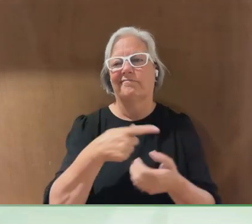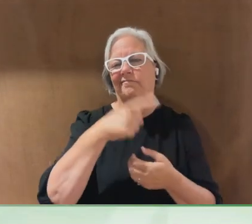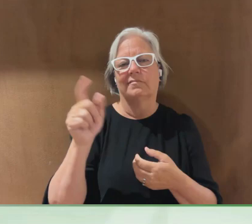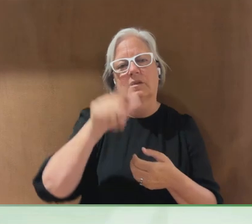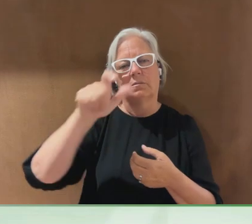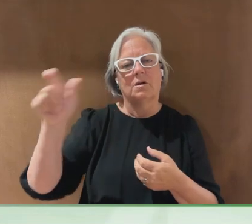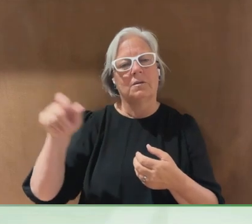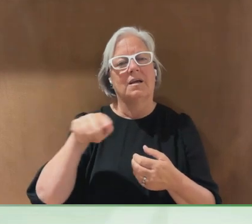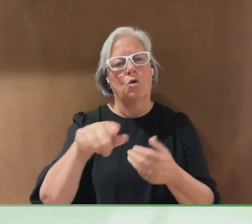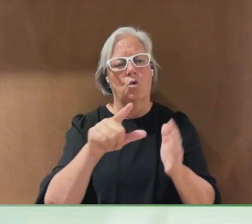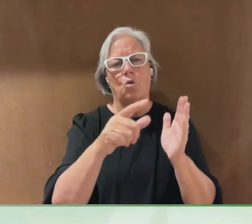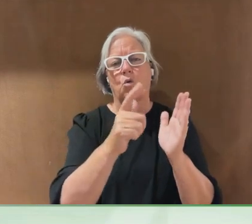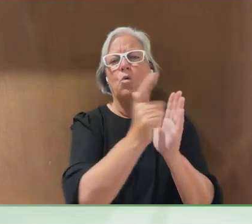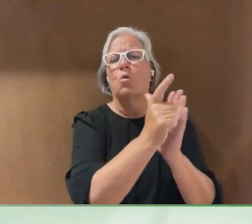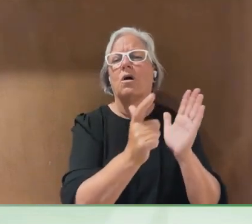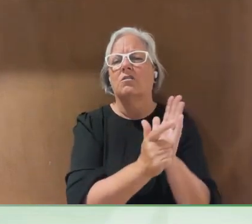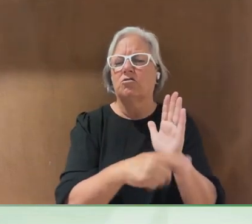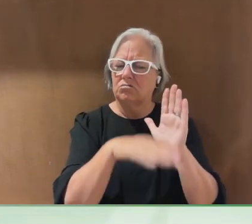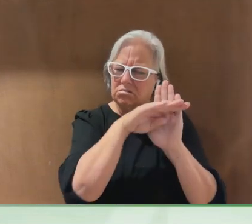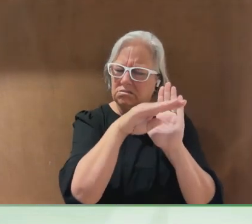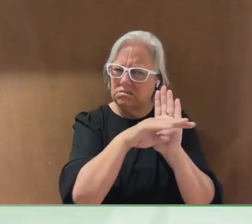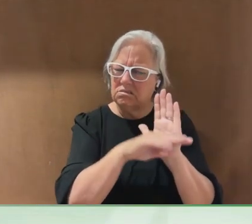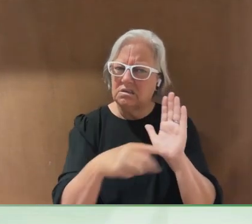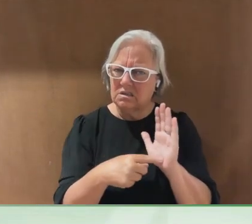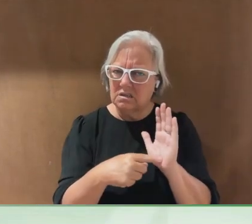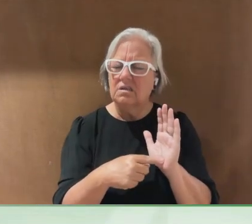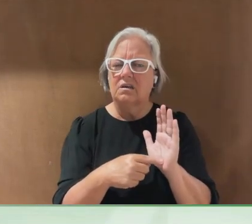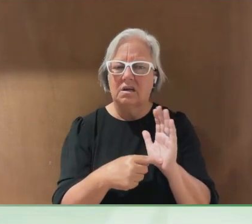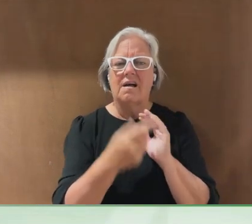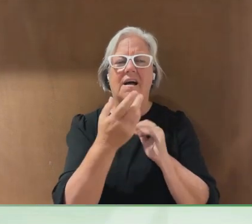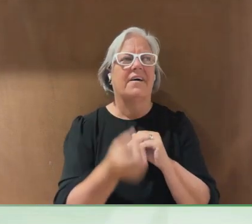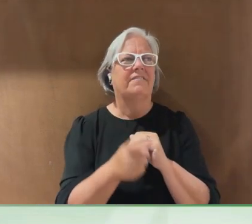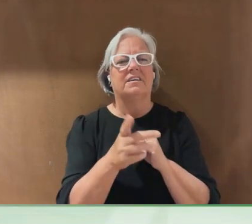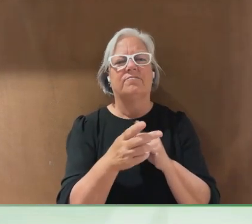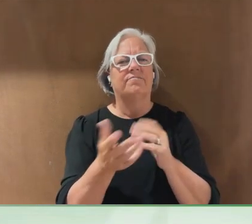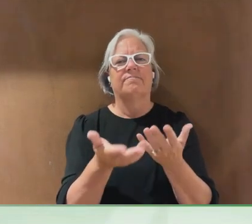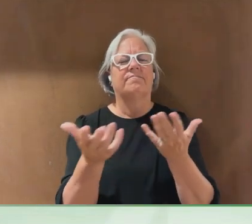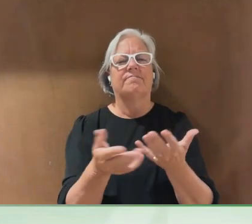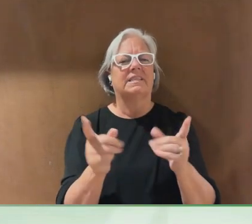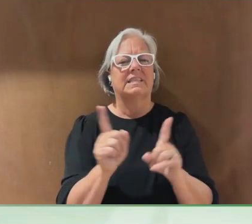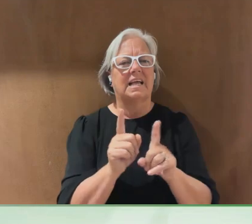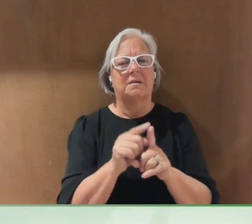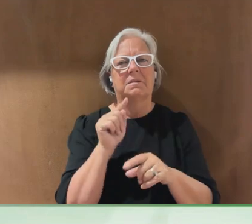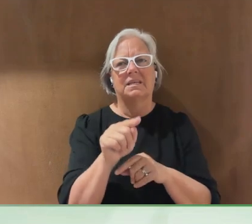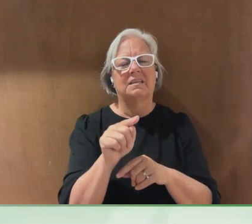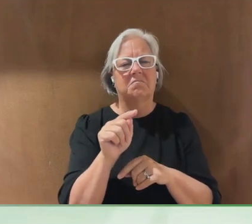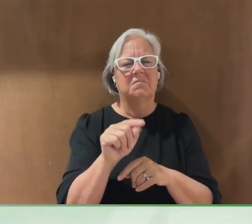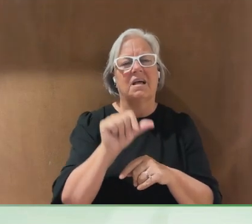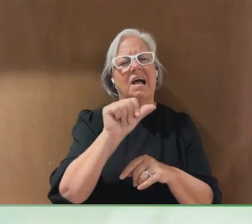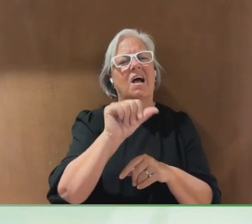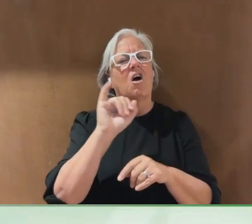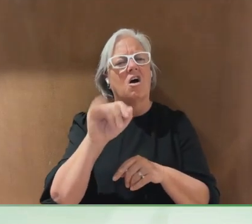to license artificial intelligence solutions